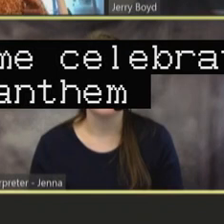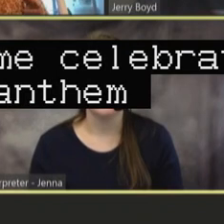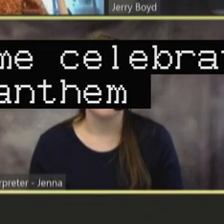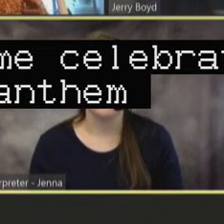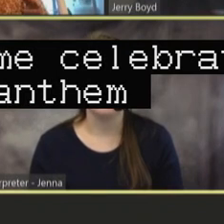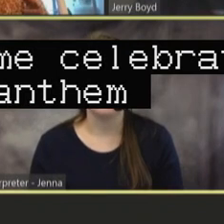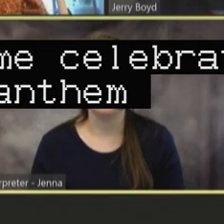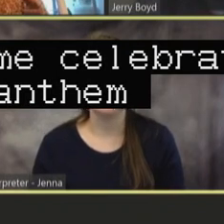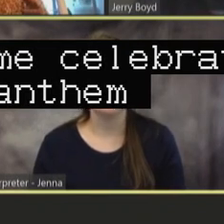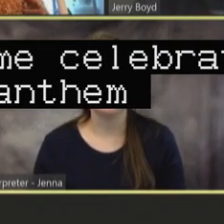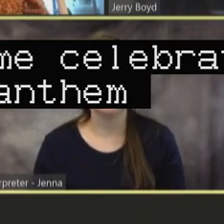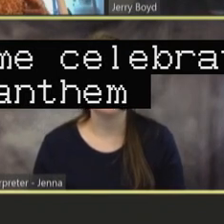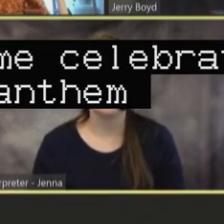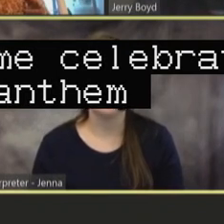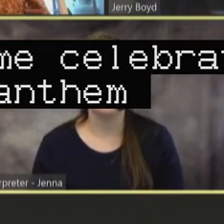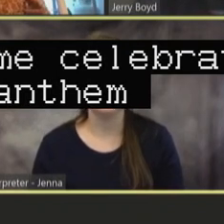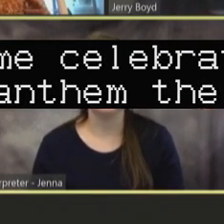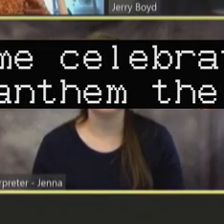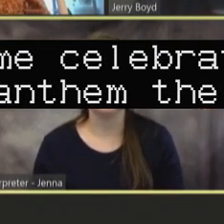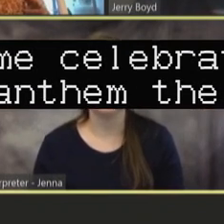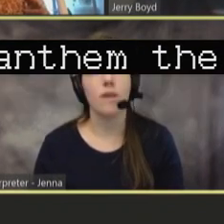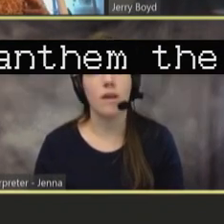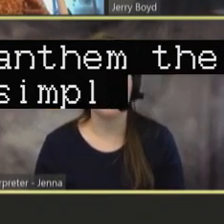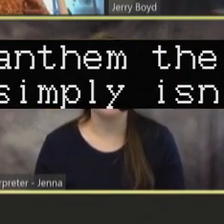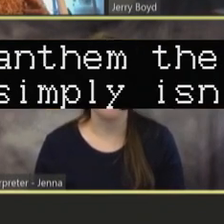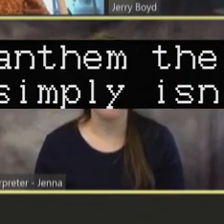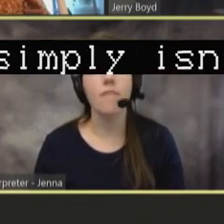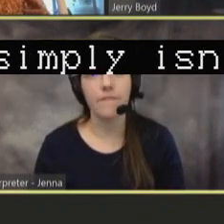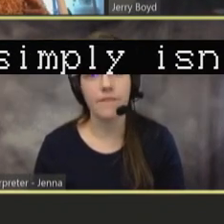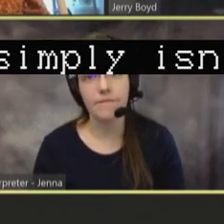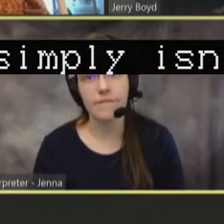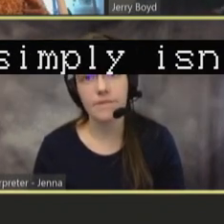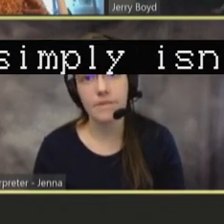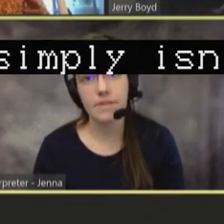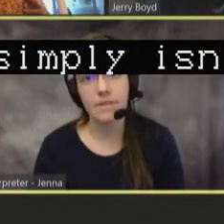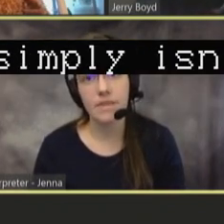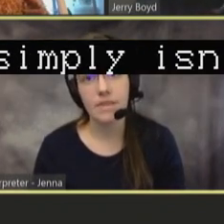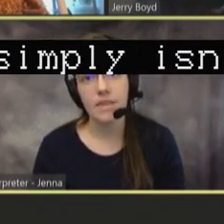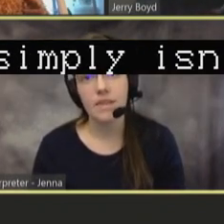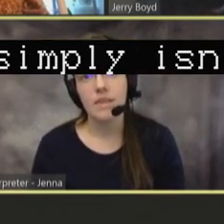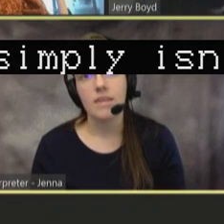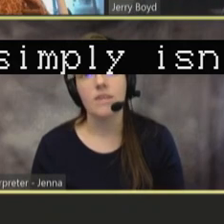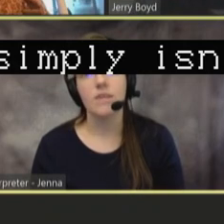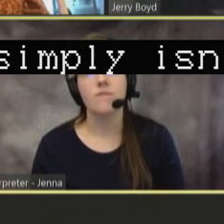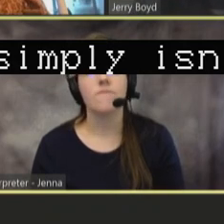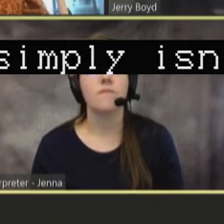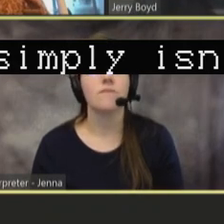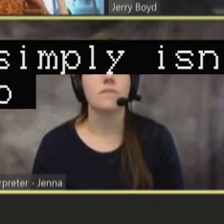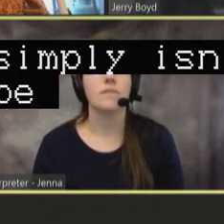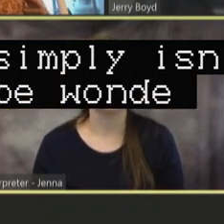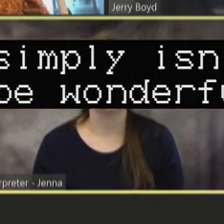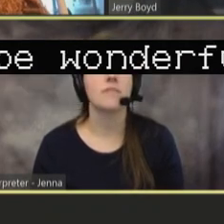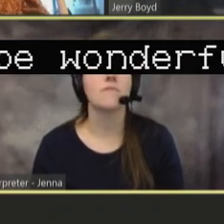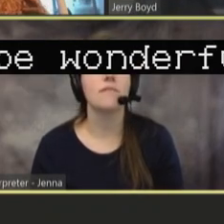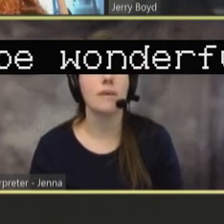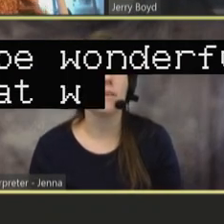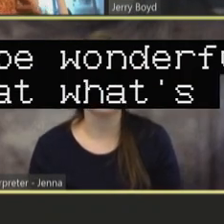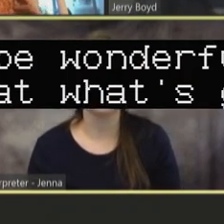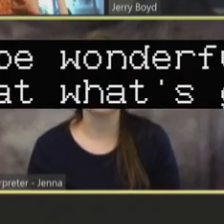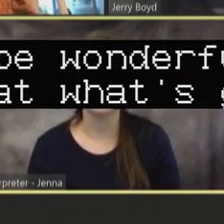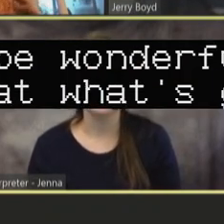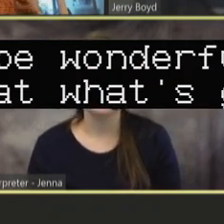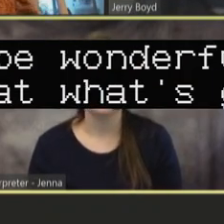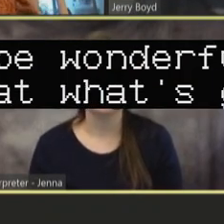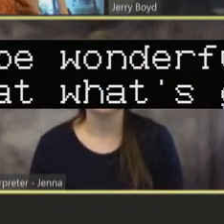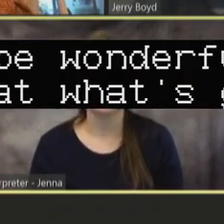captioning. It'd be wonderful to know what was going on the field. You know, if there was a disagreement